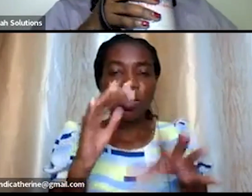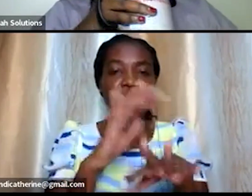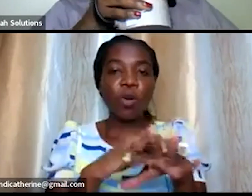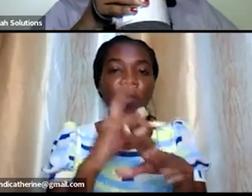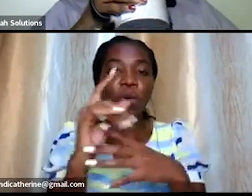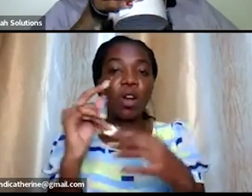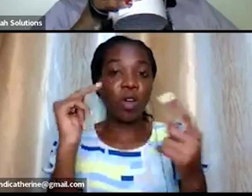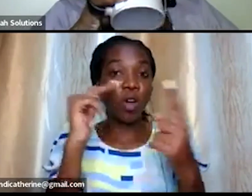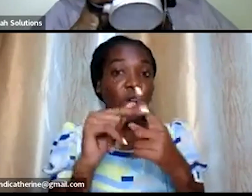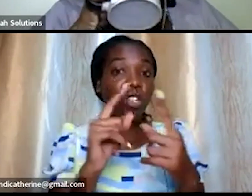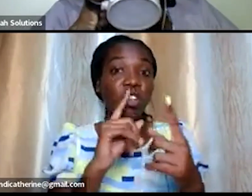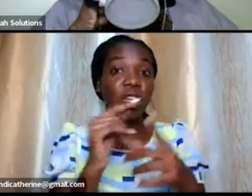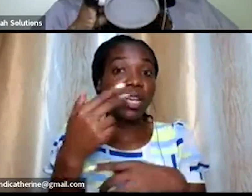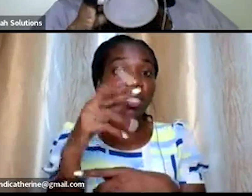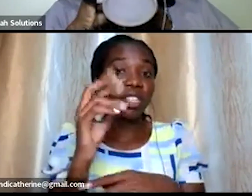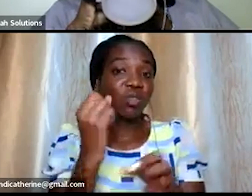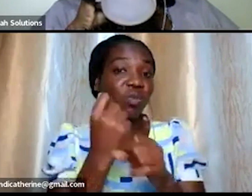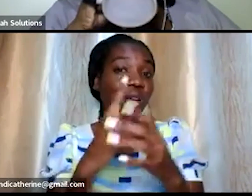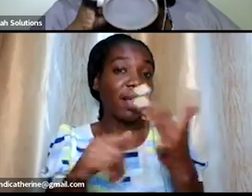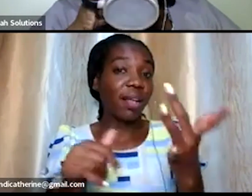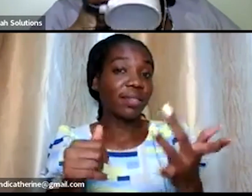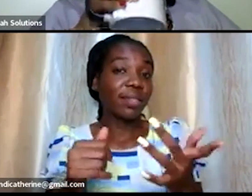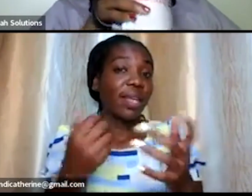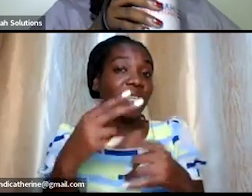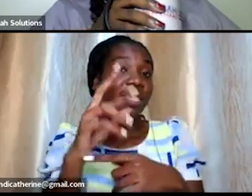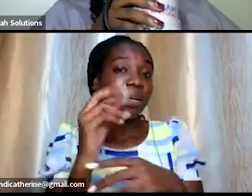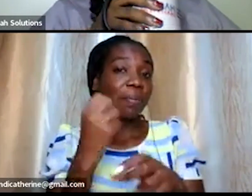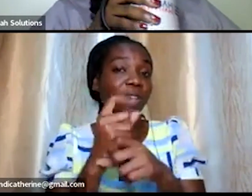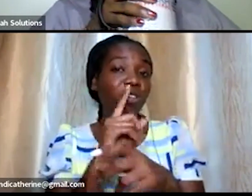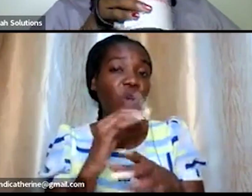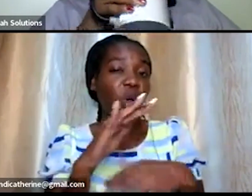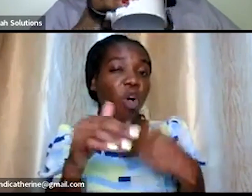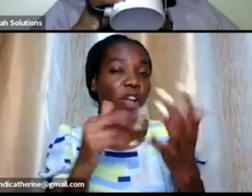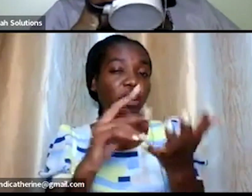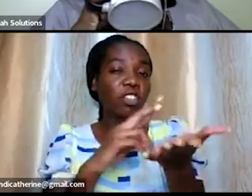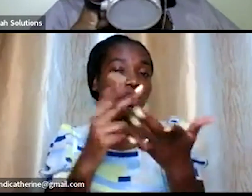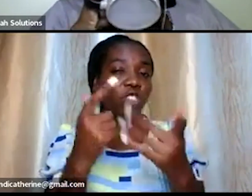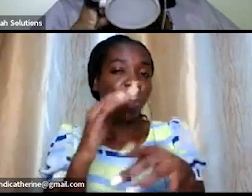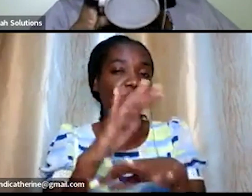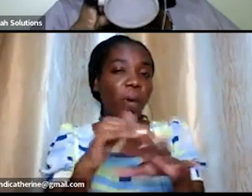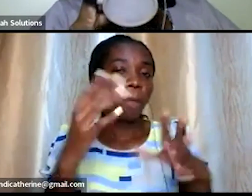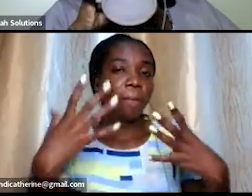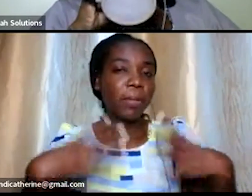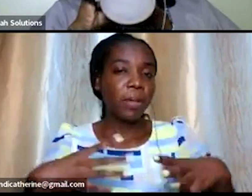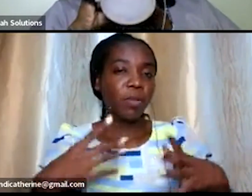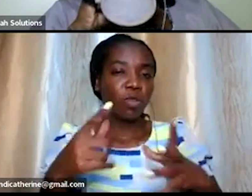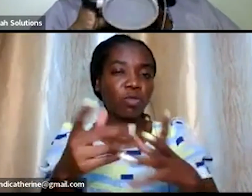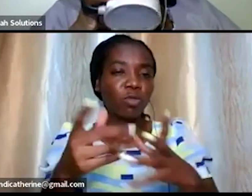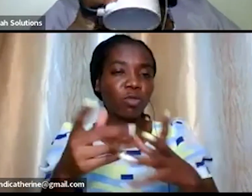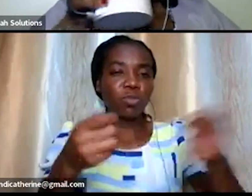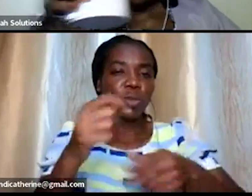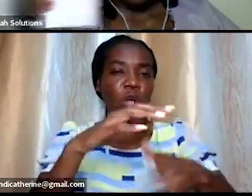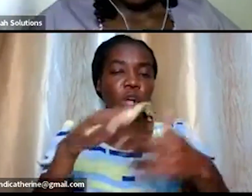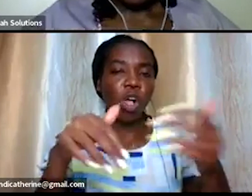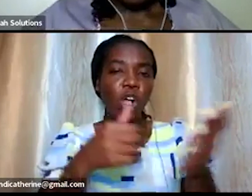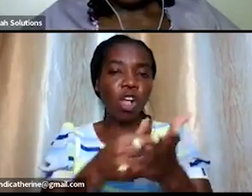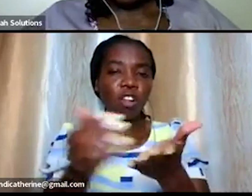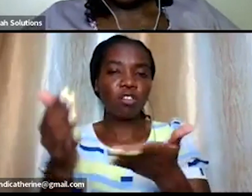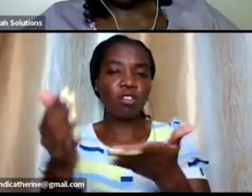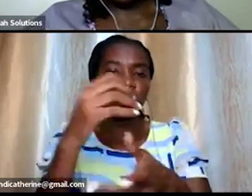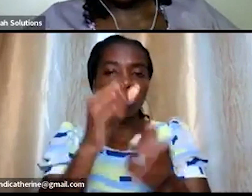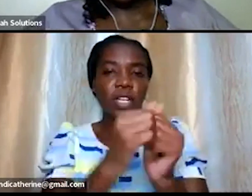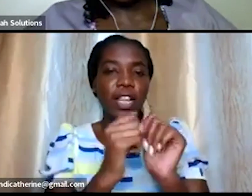does HR does? HR is supposed to ensure all these resources called people. You pull all these people together and ensure